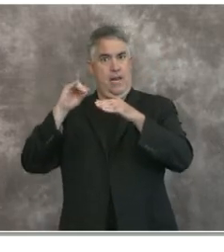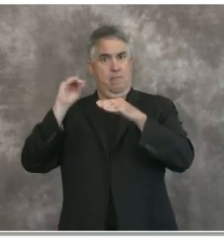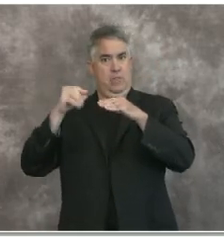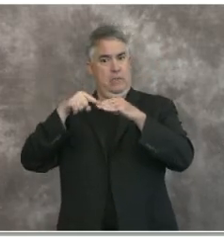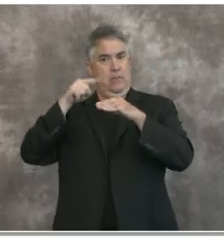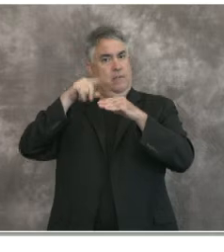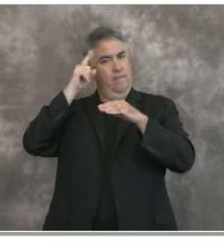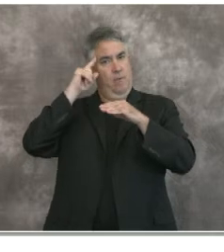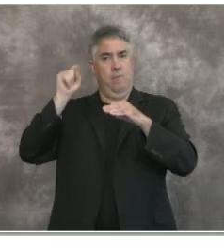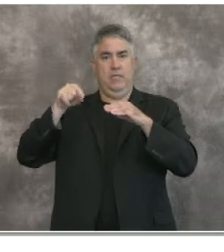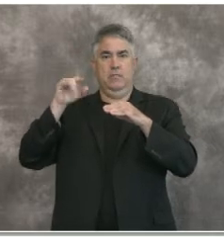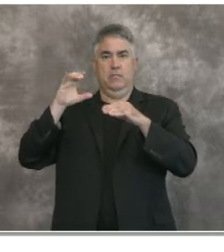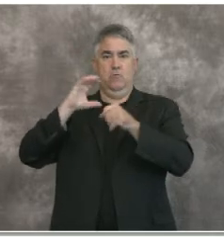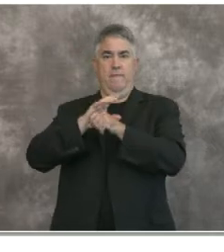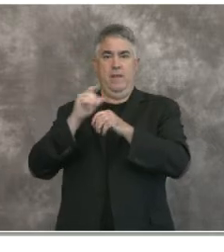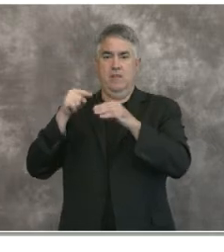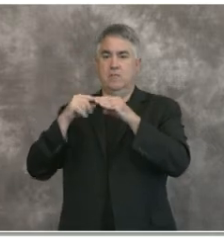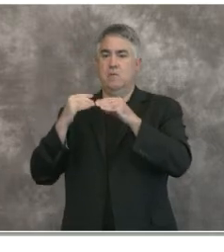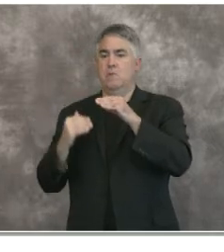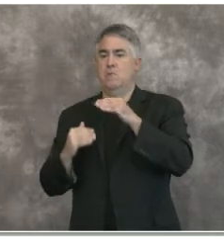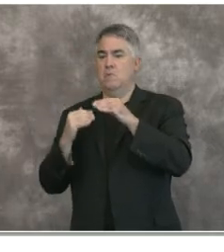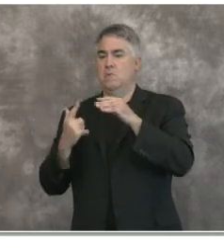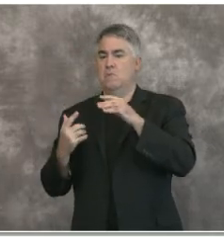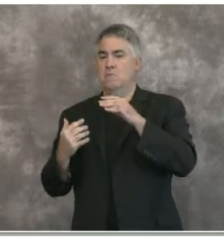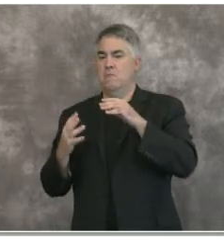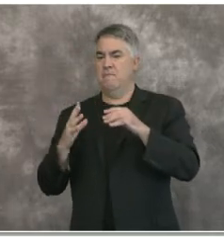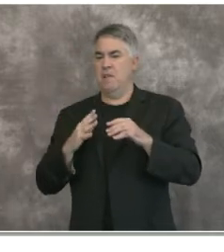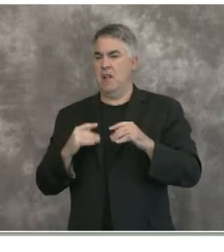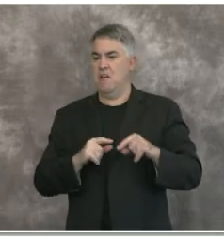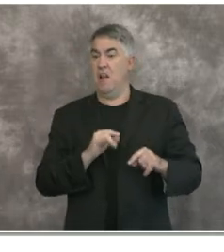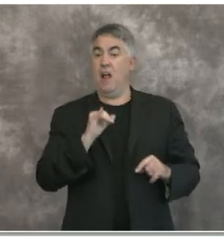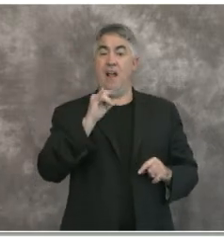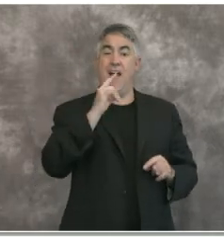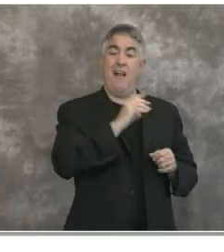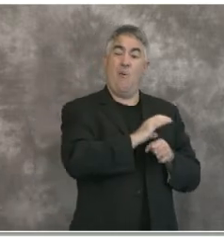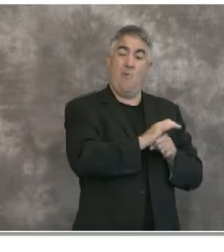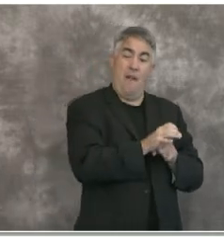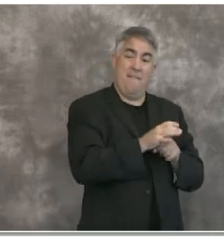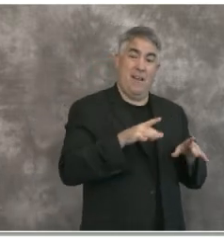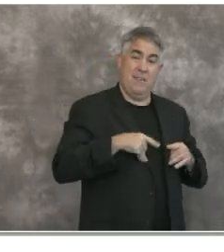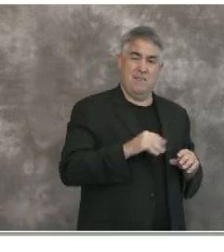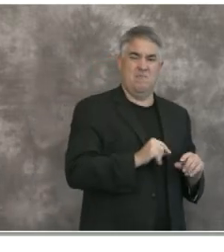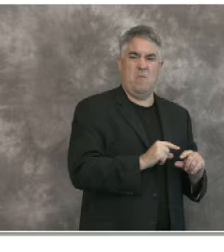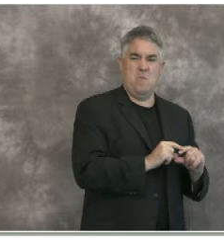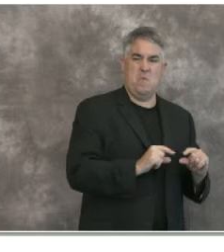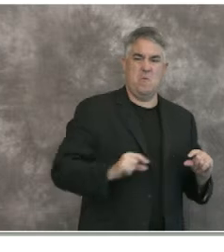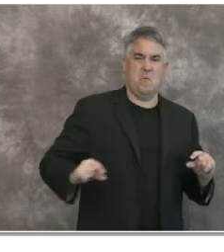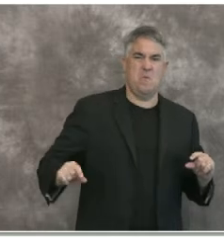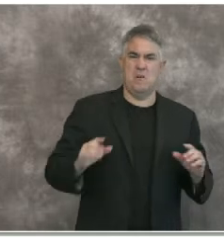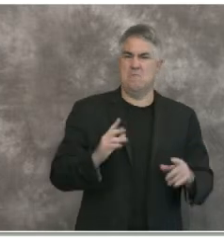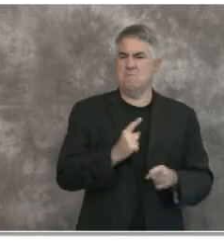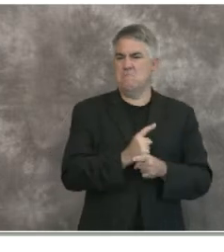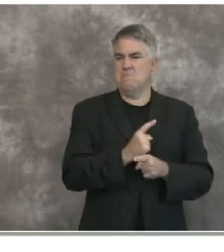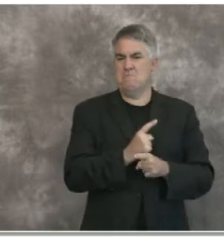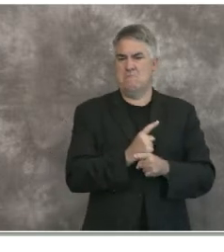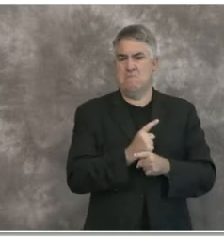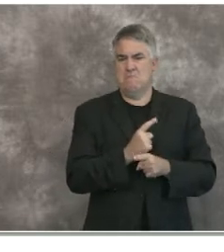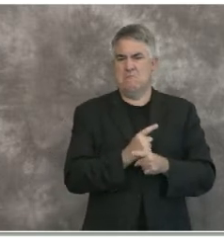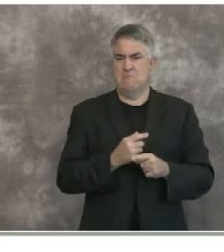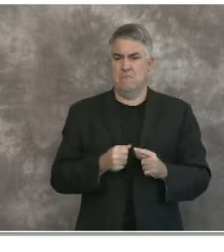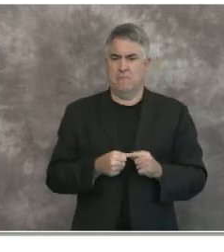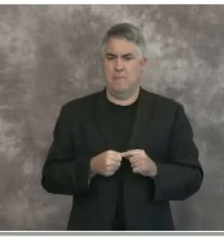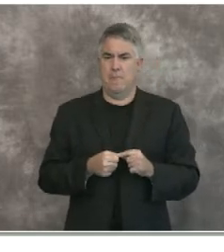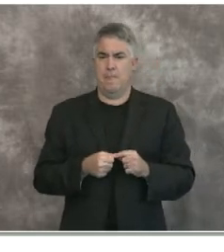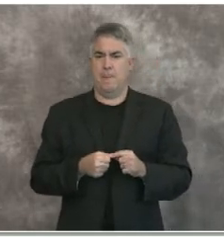the ICU holding flat as it relates to COVID, and a slight increase yesterday to today, which accounts for the uptick in the